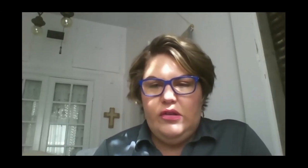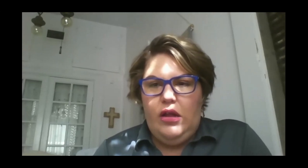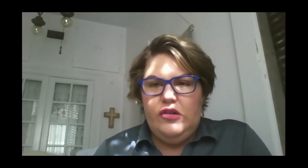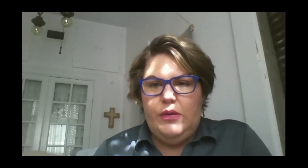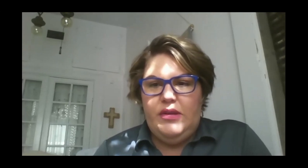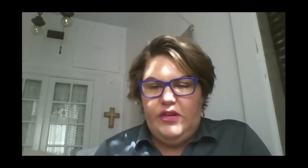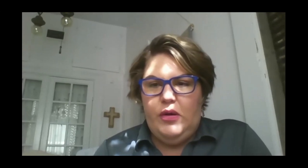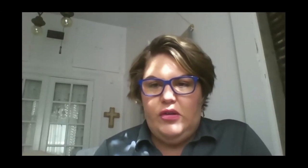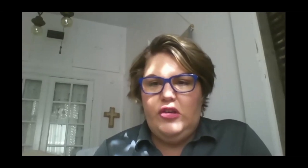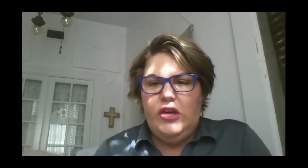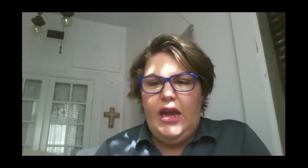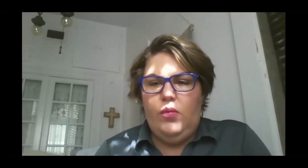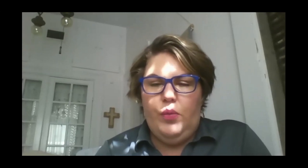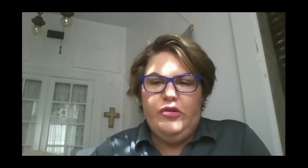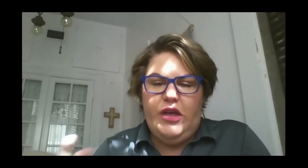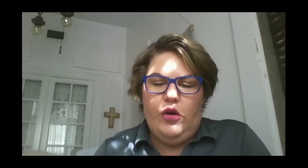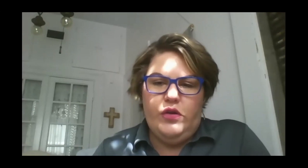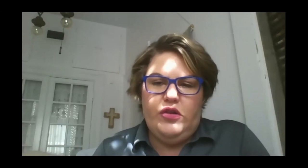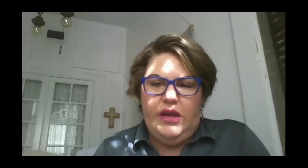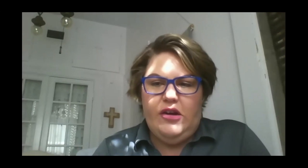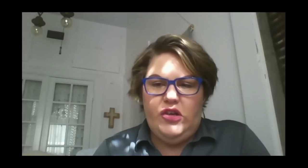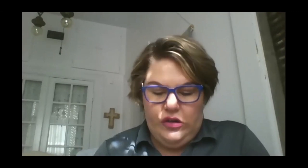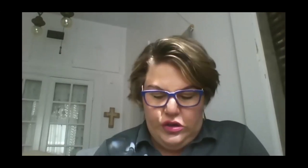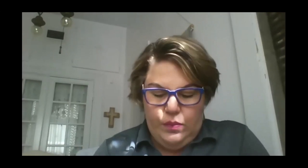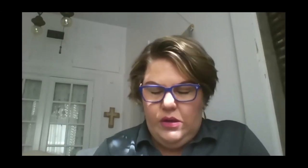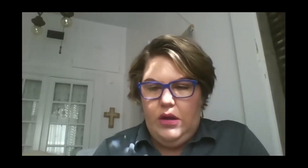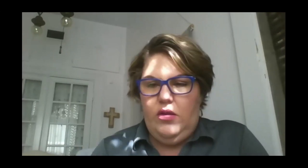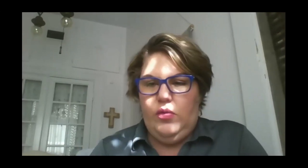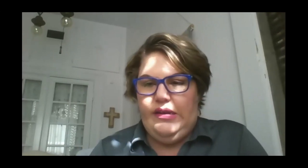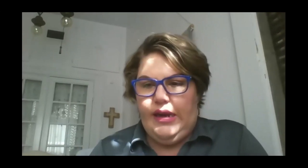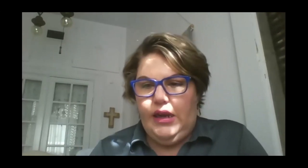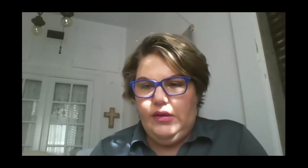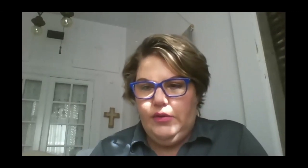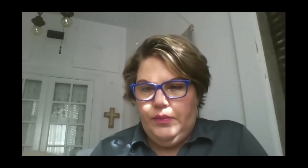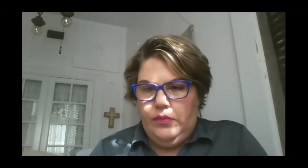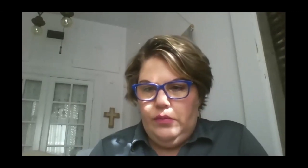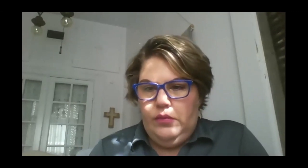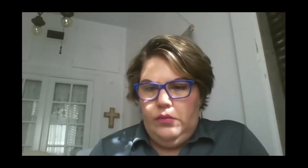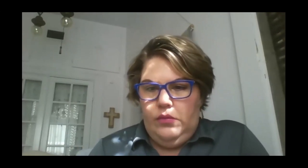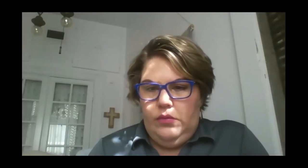or scholarships, if it's posted to your account, we'll push that over to the cashiers to your bill on the 22nd.